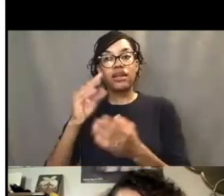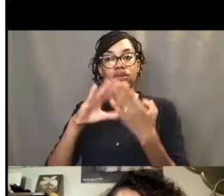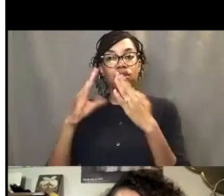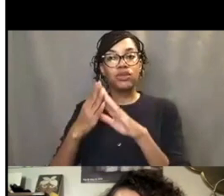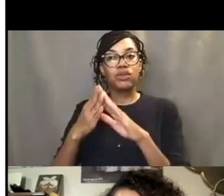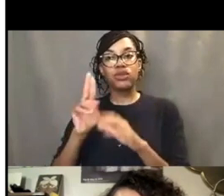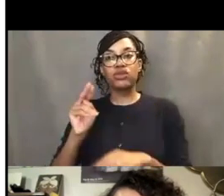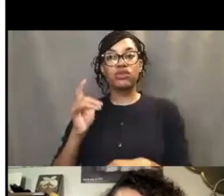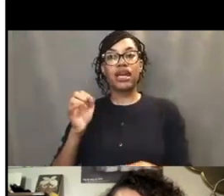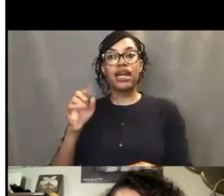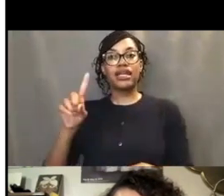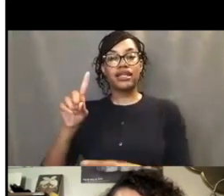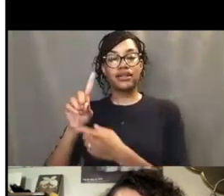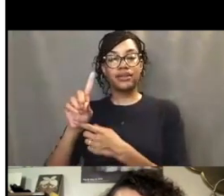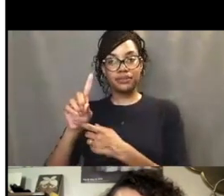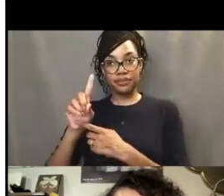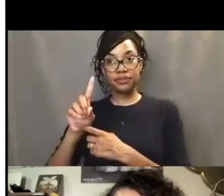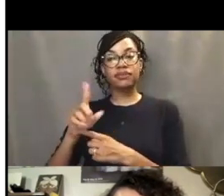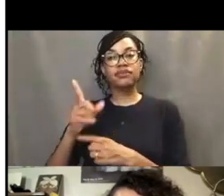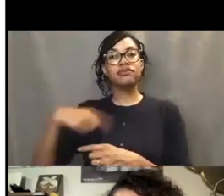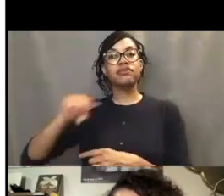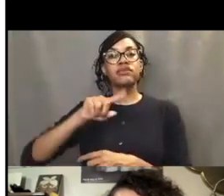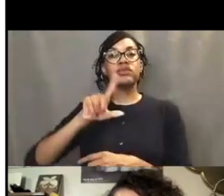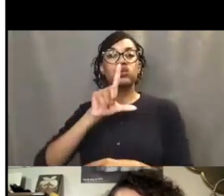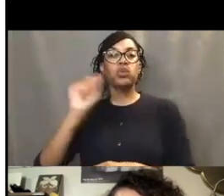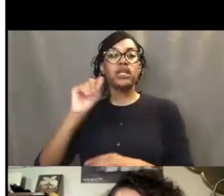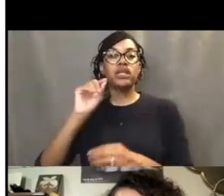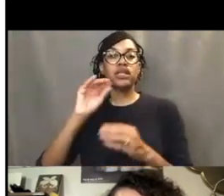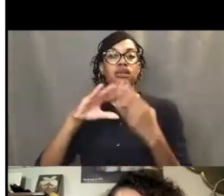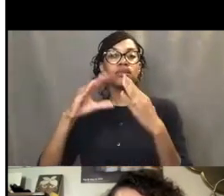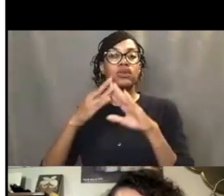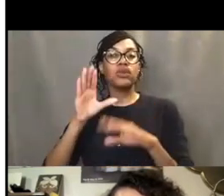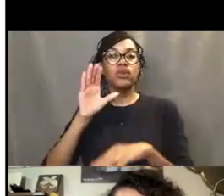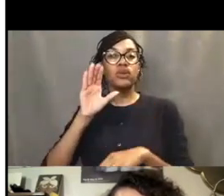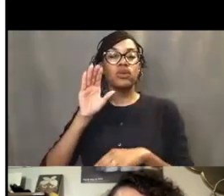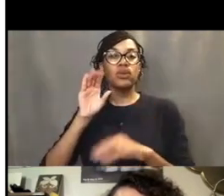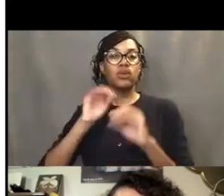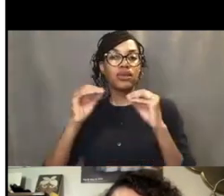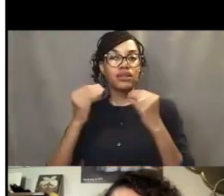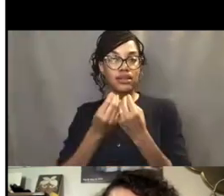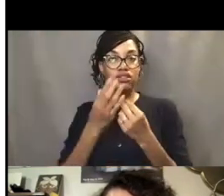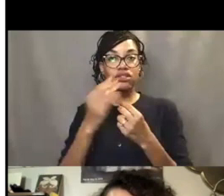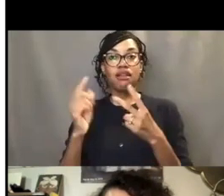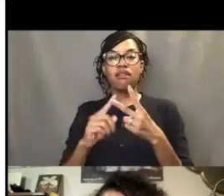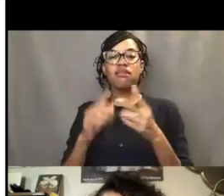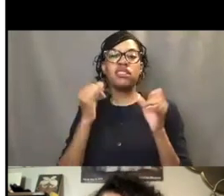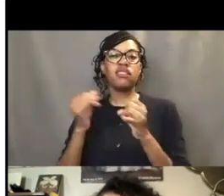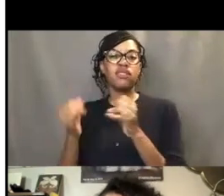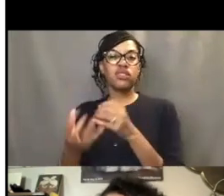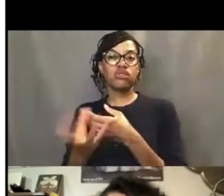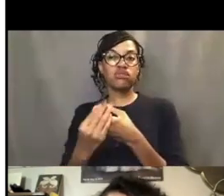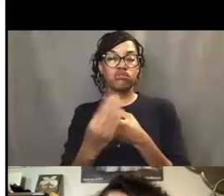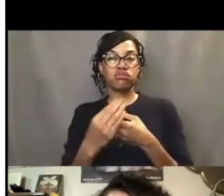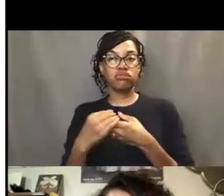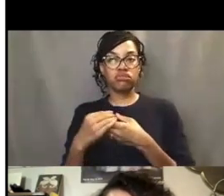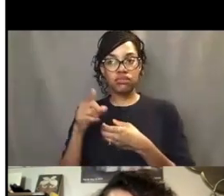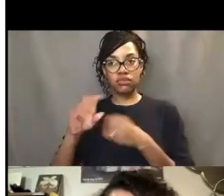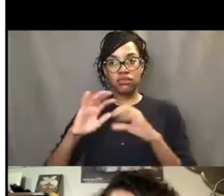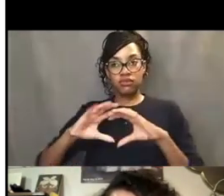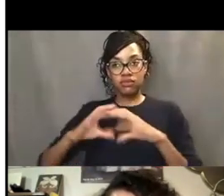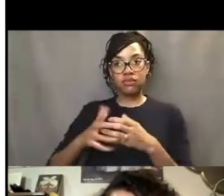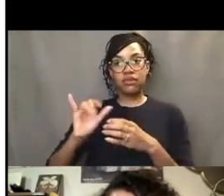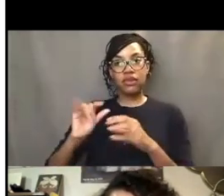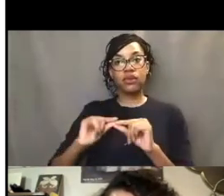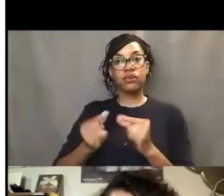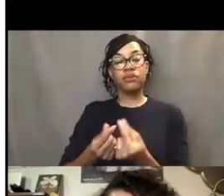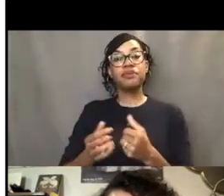was comprised of over 20 community organizations and many individuals and groups who walked in